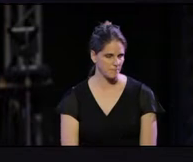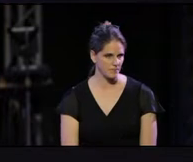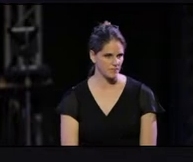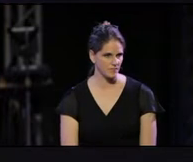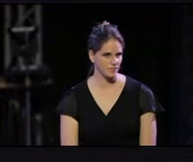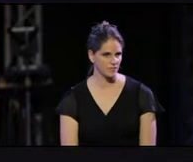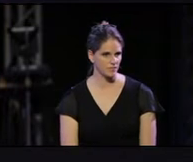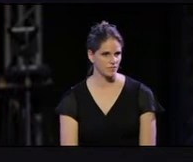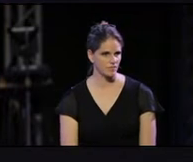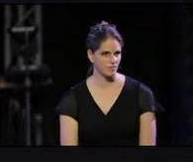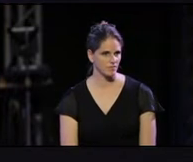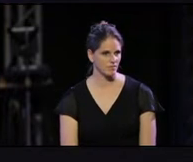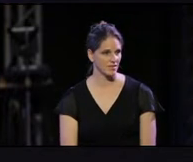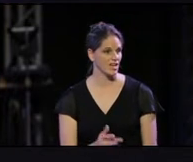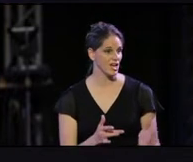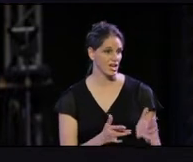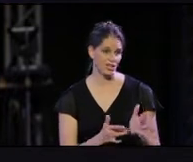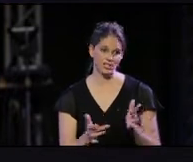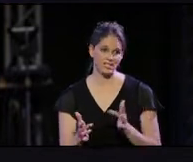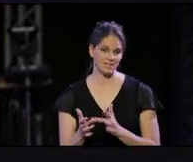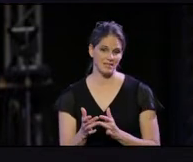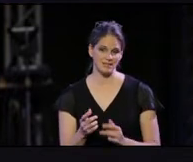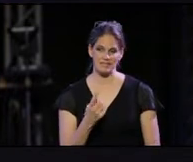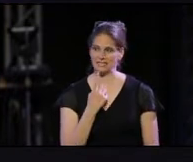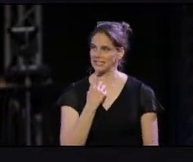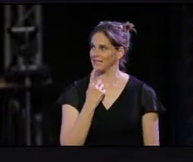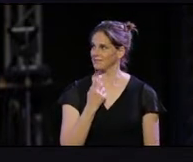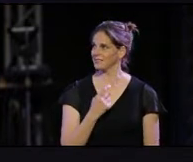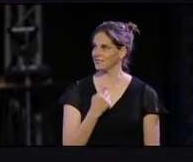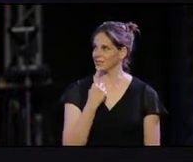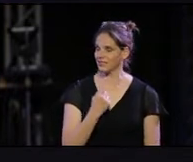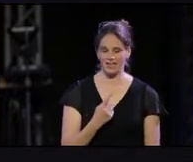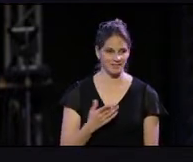How tempted he must have been to go. I mean,